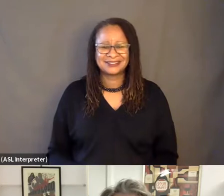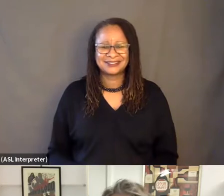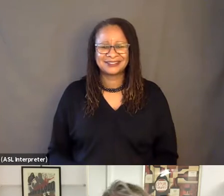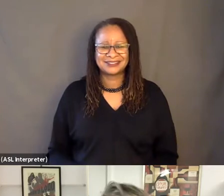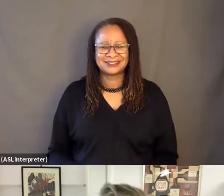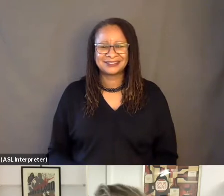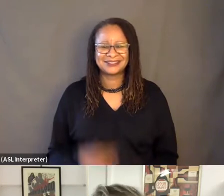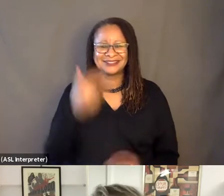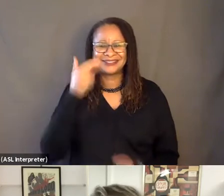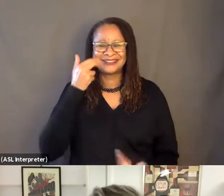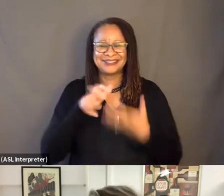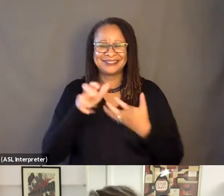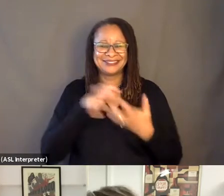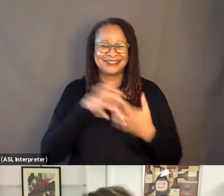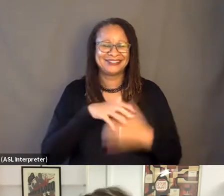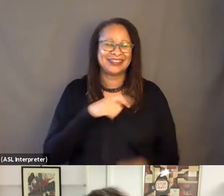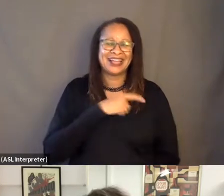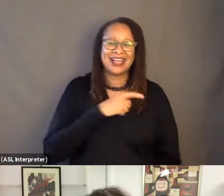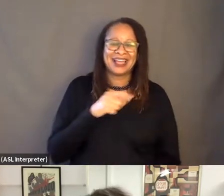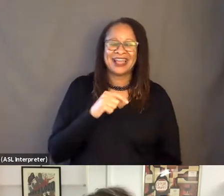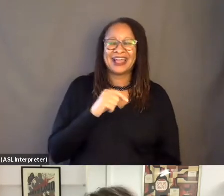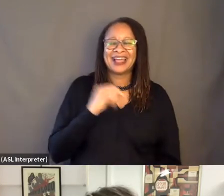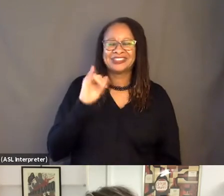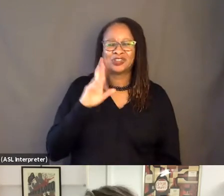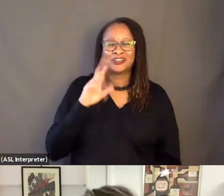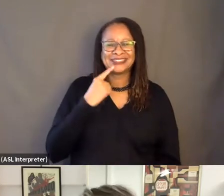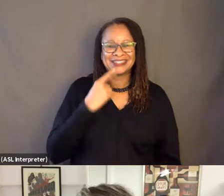I think I was going to say that I think we had an approach that was quite